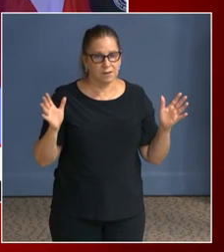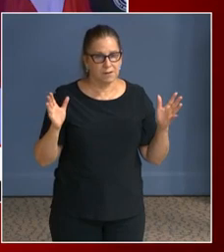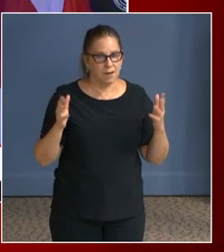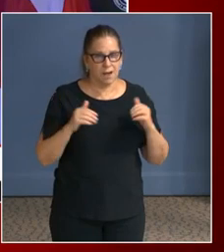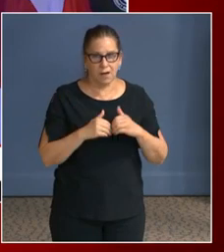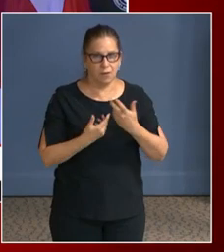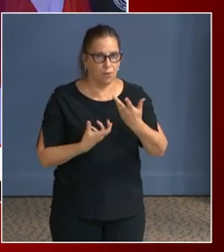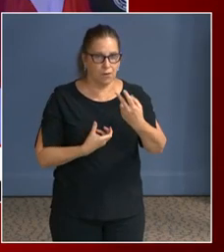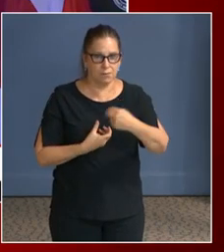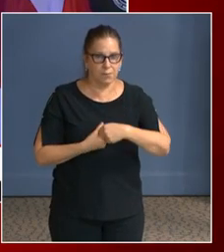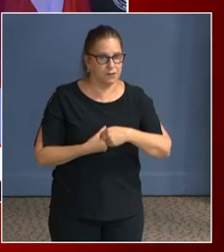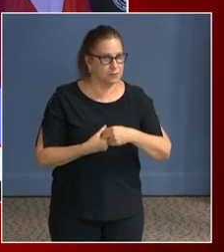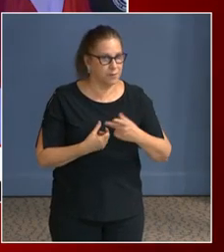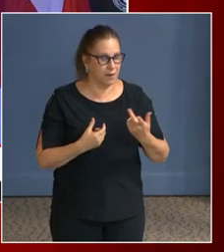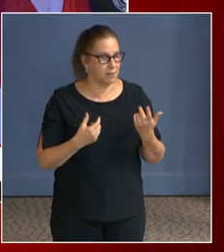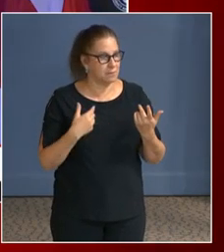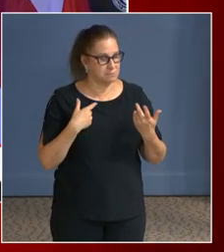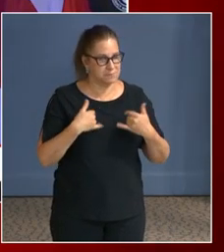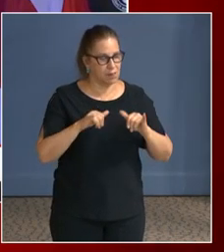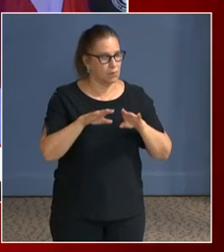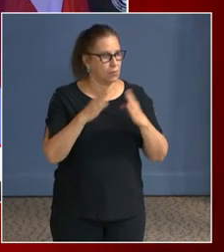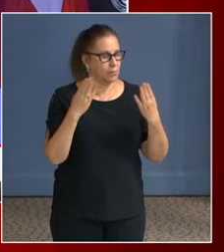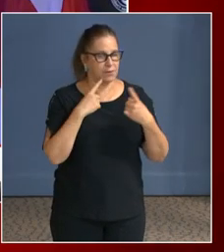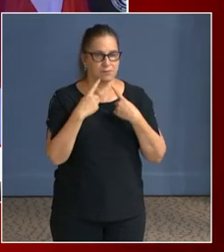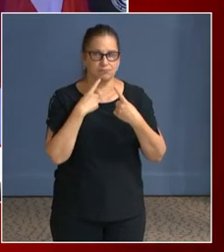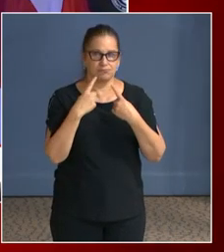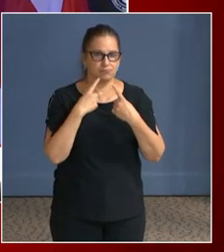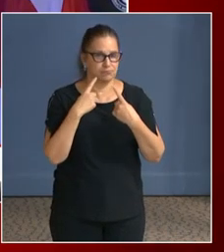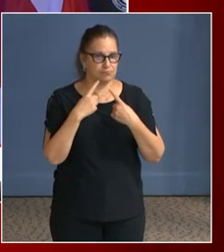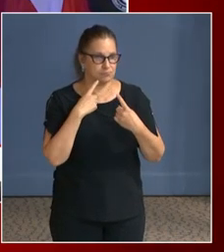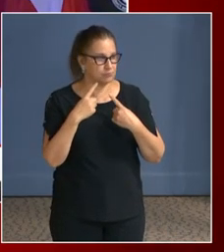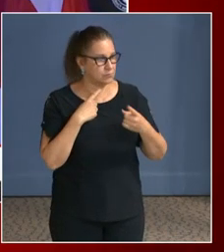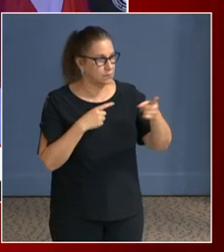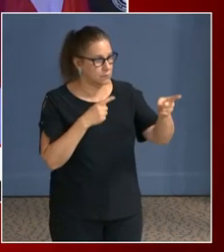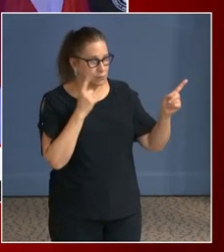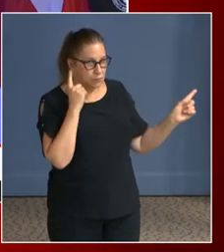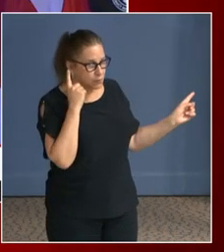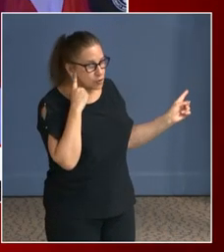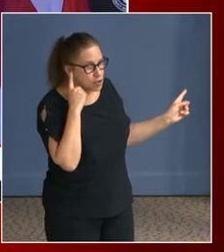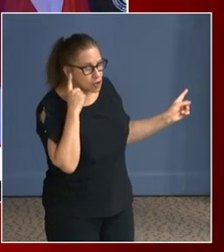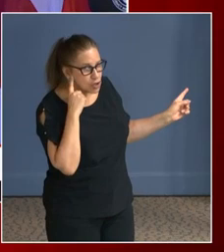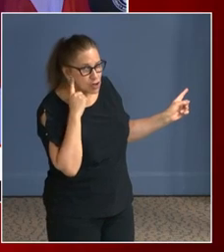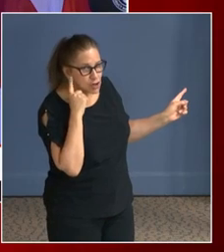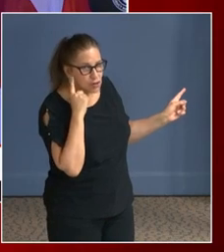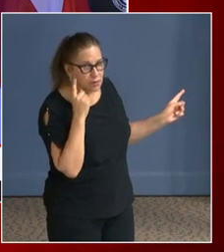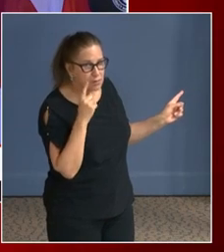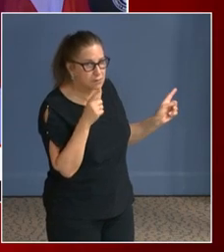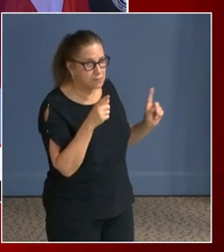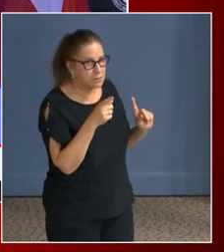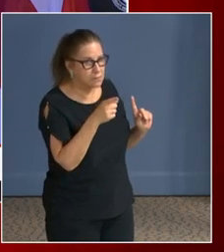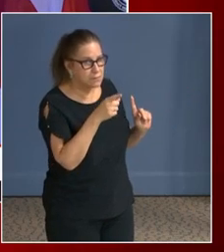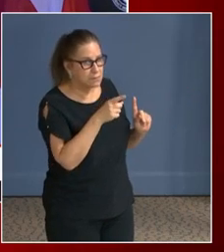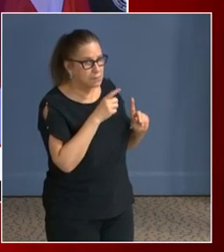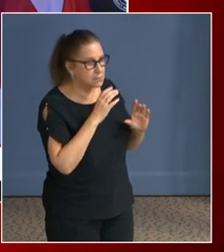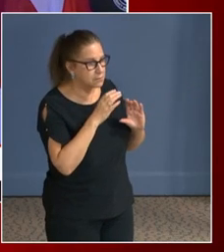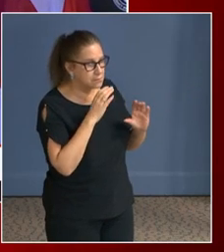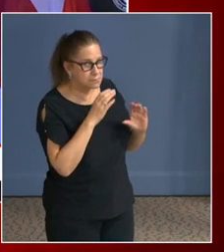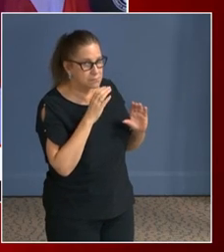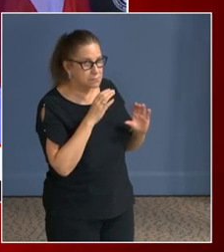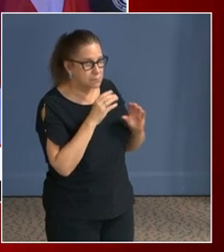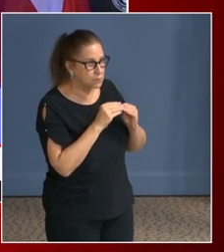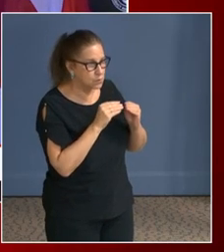that's the answer. Have you heard any, have there been any more recent communications about this since he's made